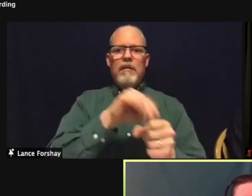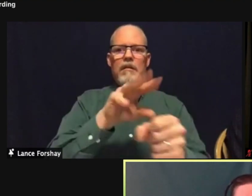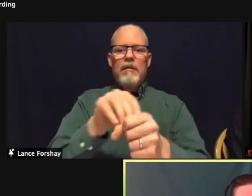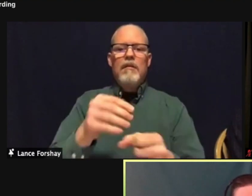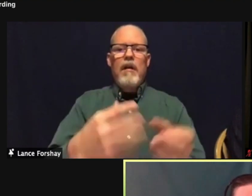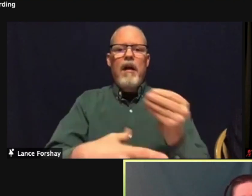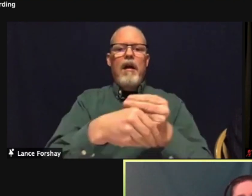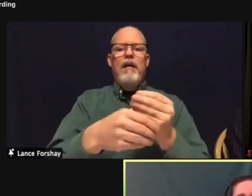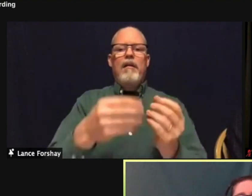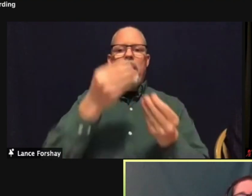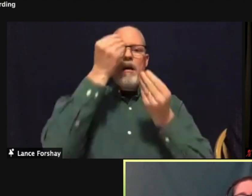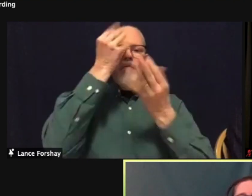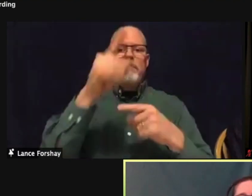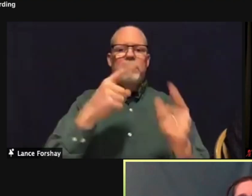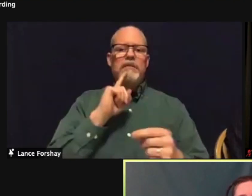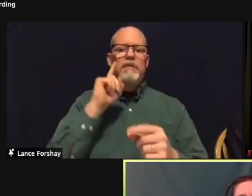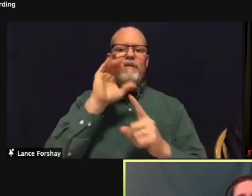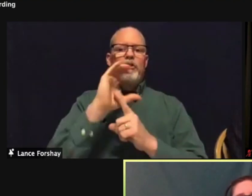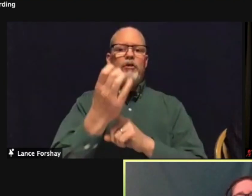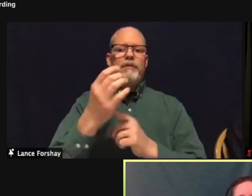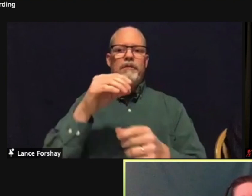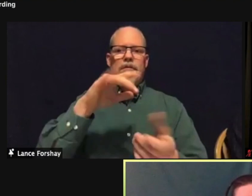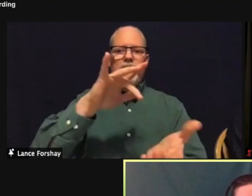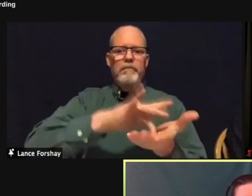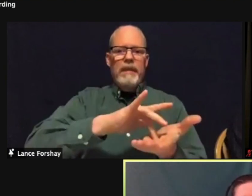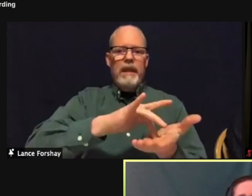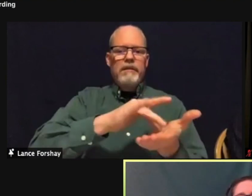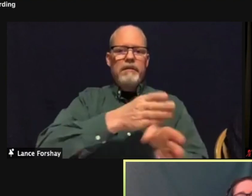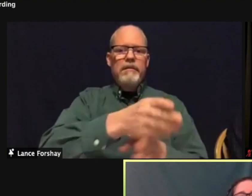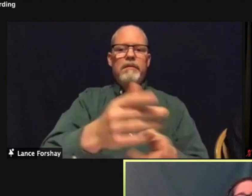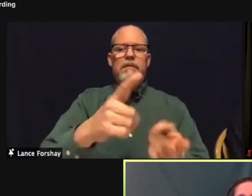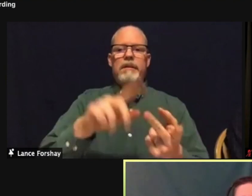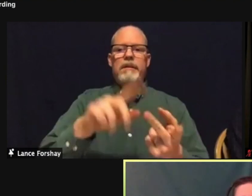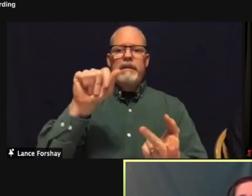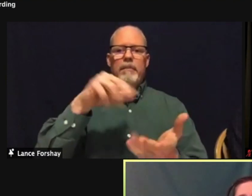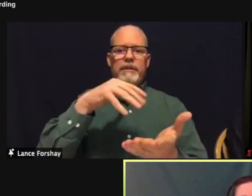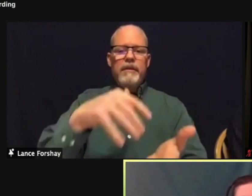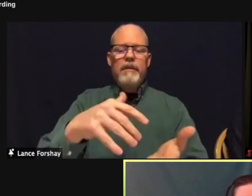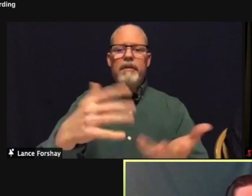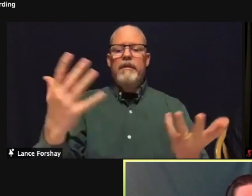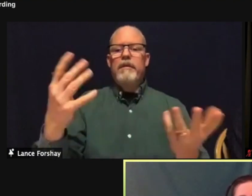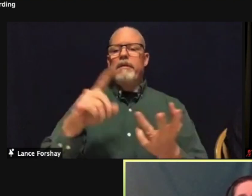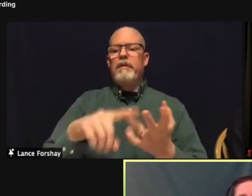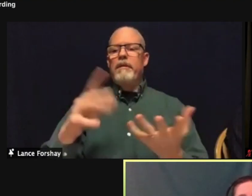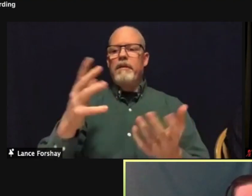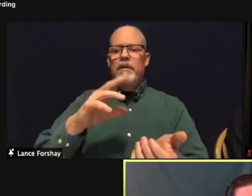culture be central and a focus of those departments and